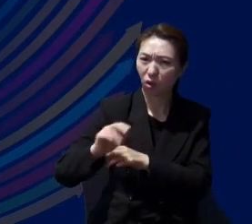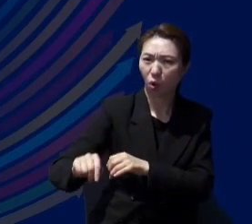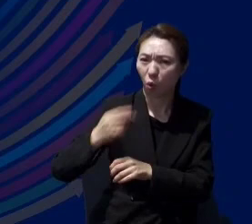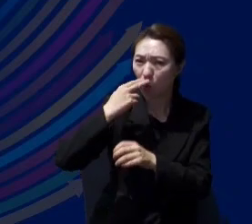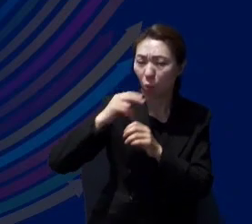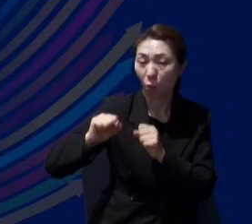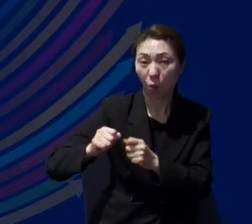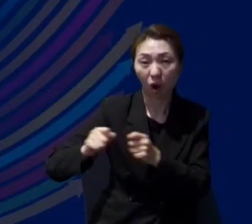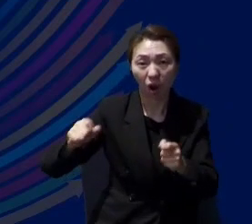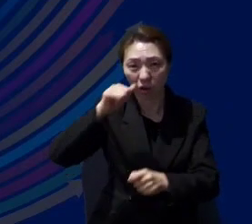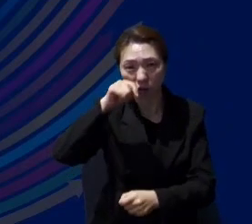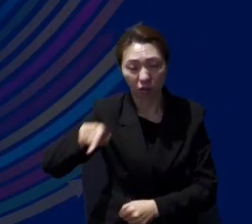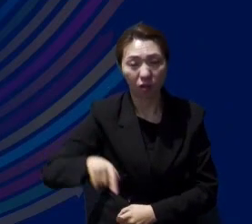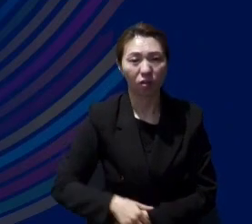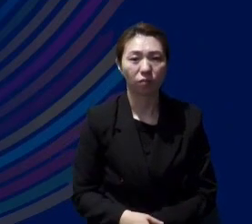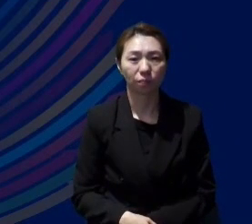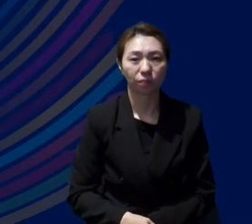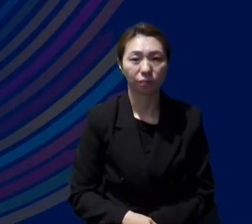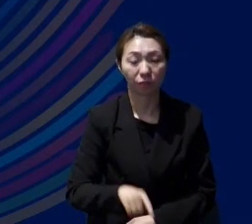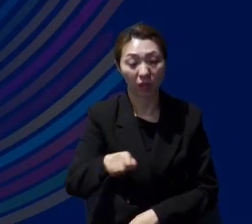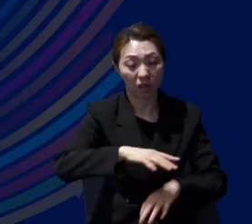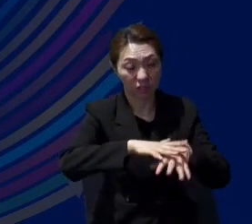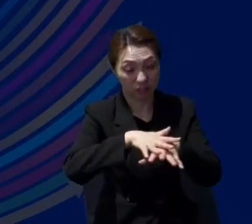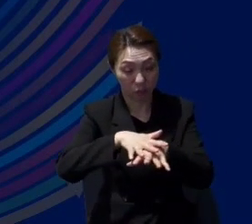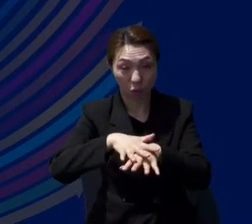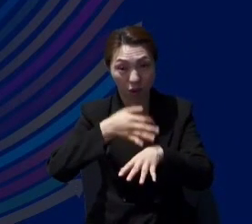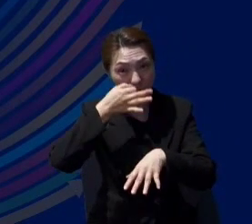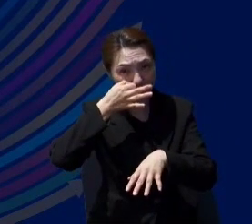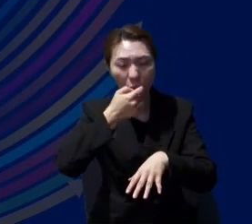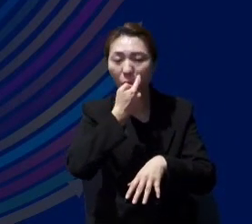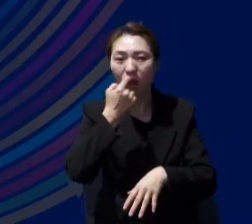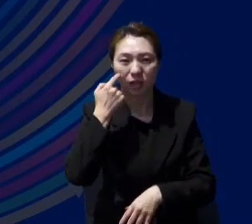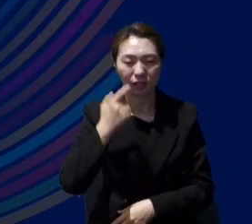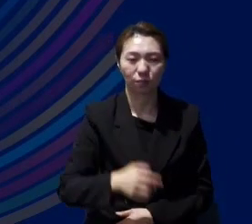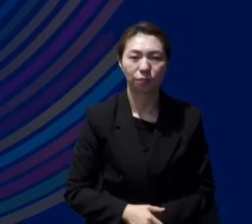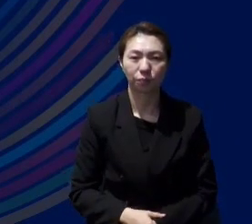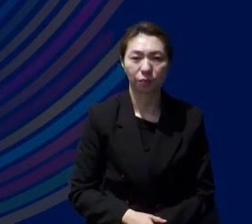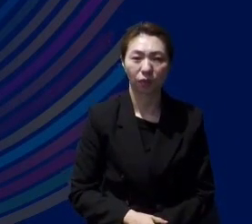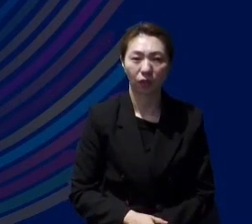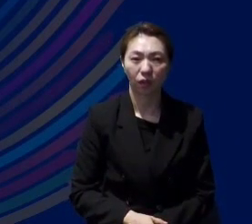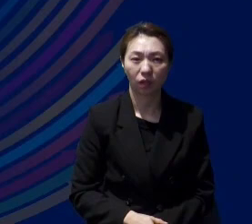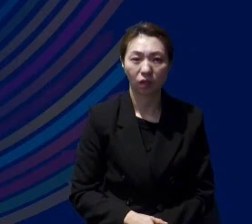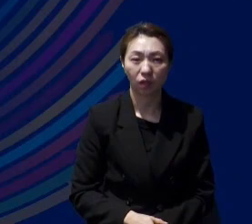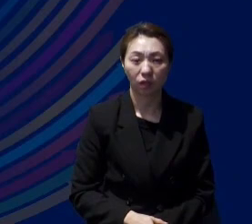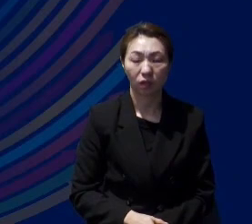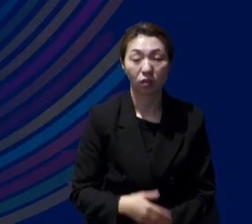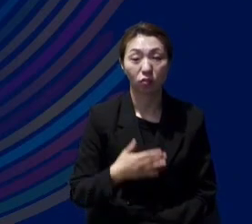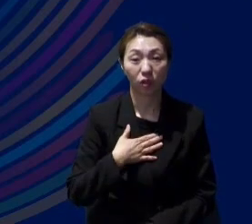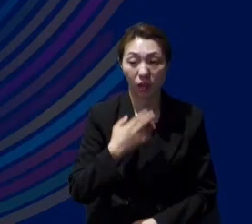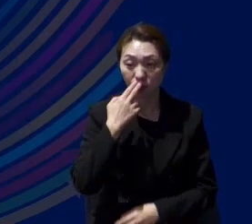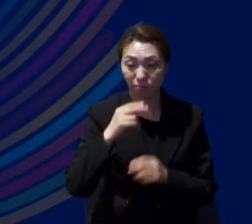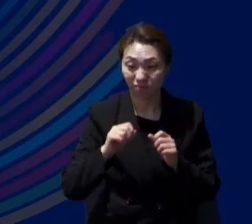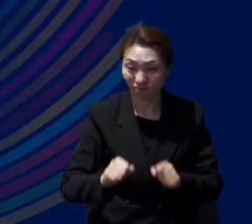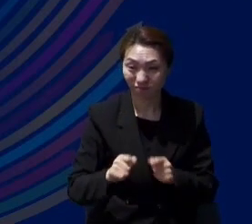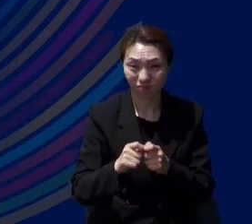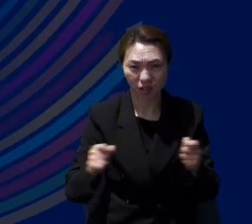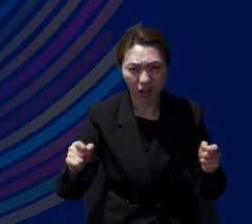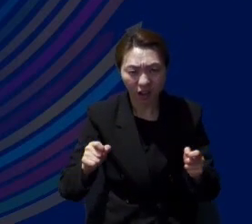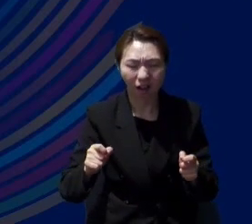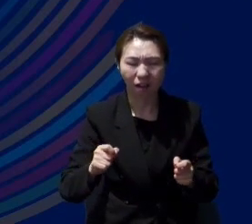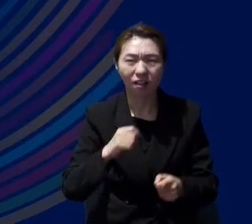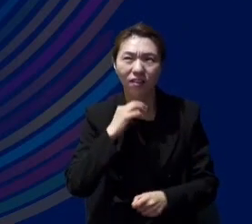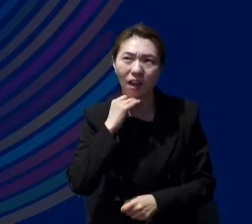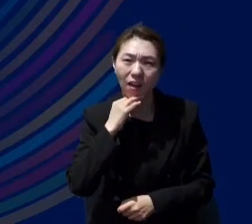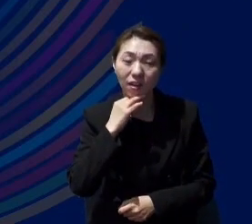And then moving on from life expectancy, I want to talk a little bit about cause-specific mortality. So moving into the second sort of key